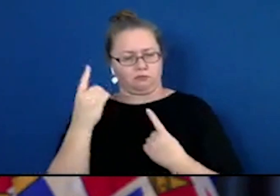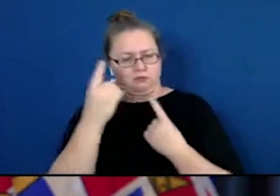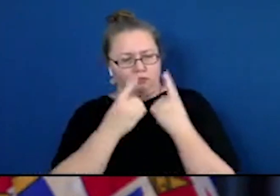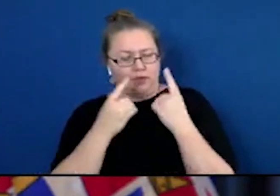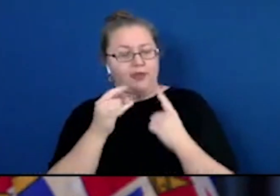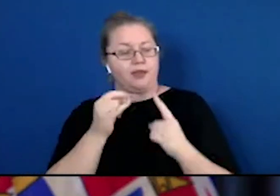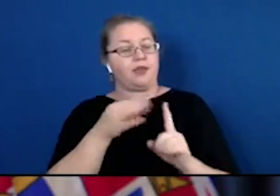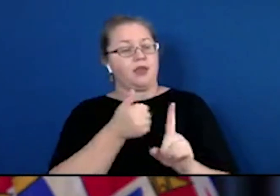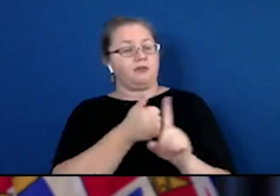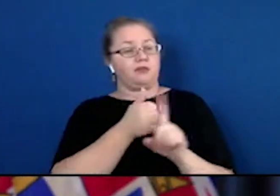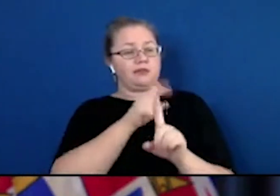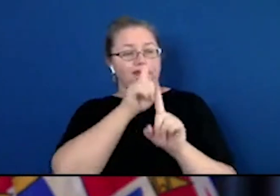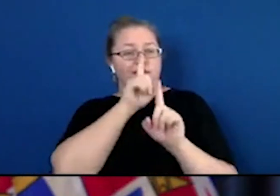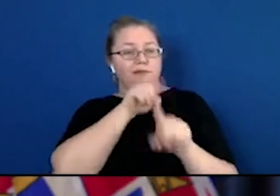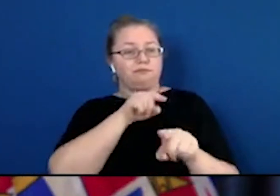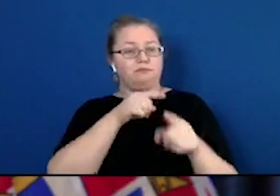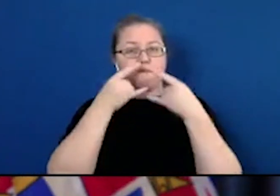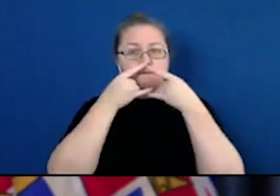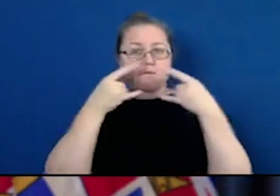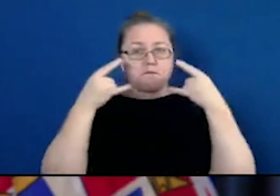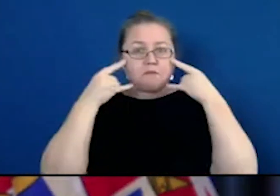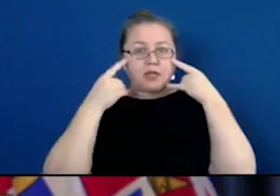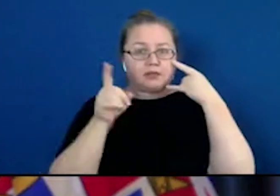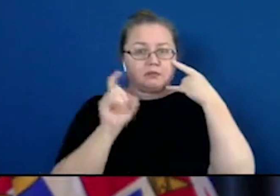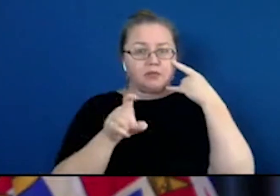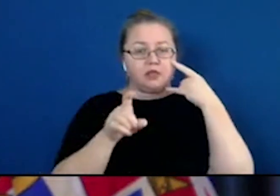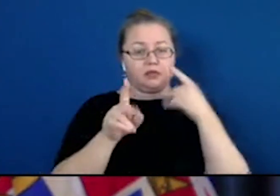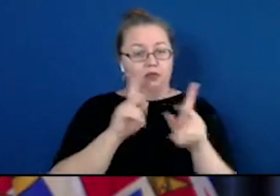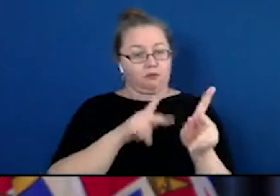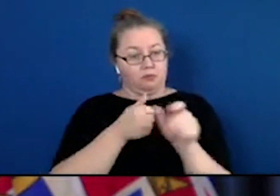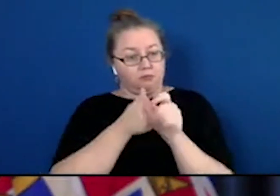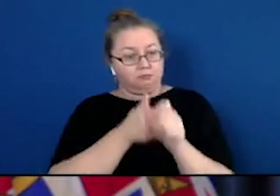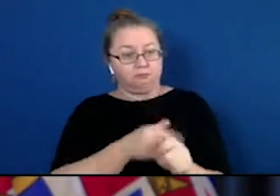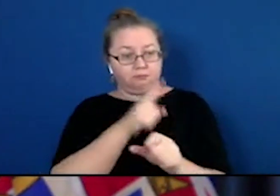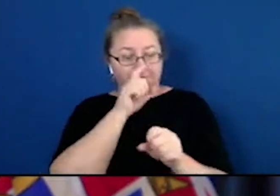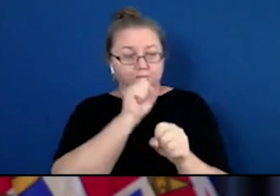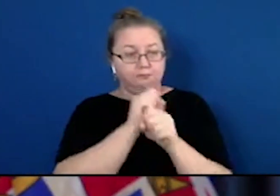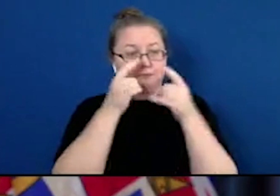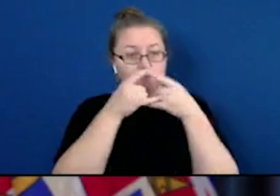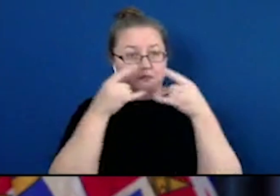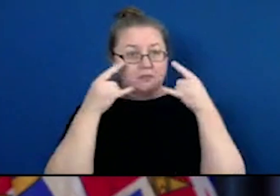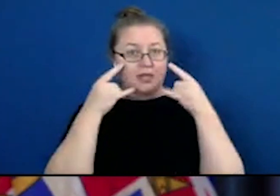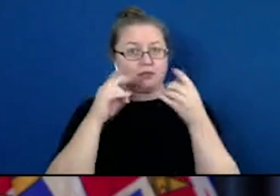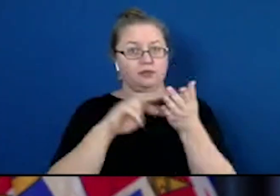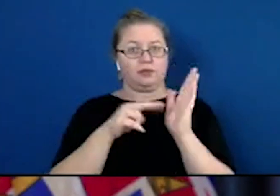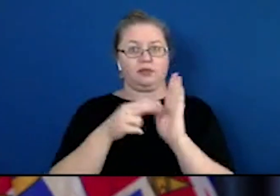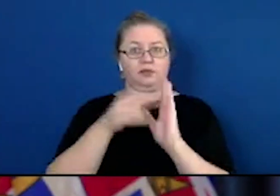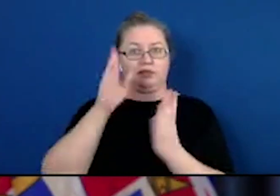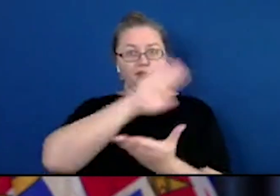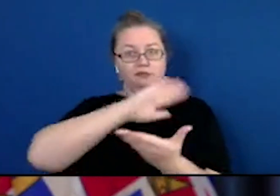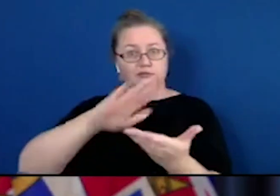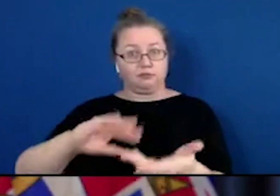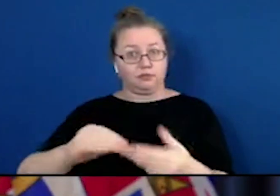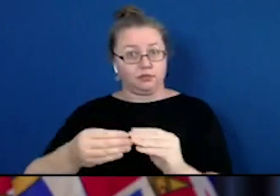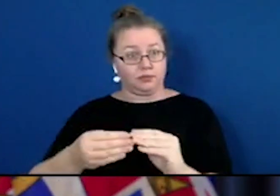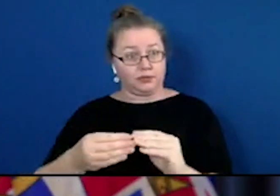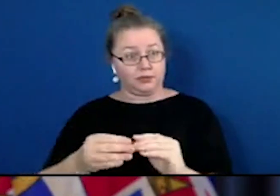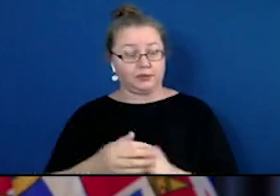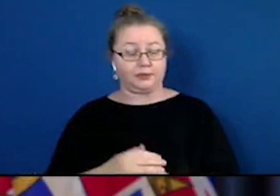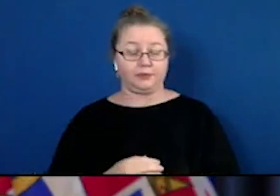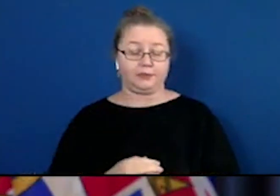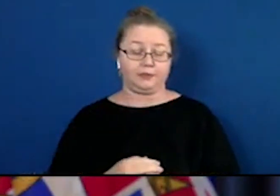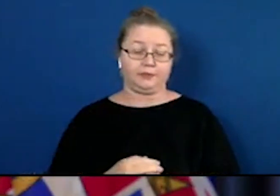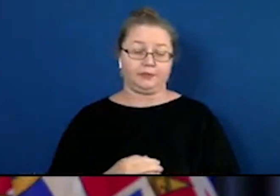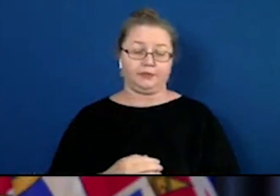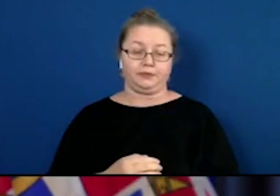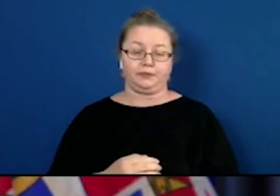if more people followed your directives to always wear a mask inside public spaces? Yeah, so I don't think